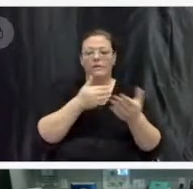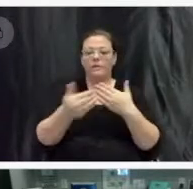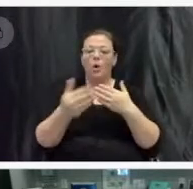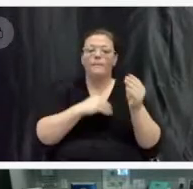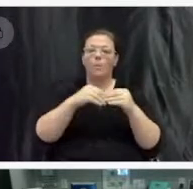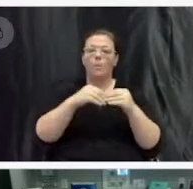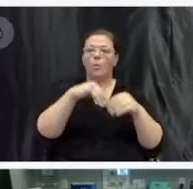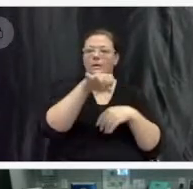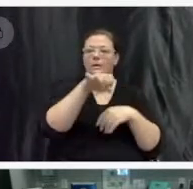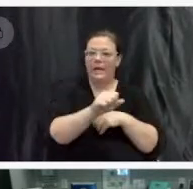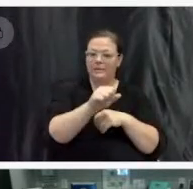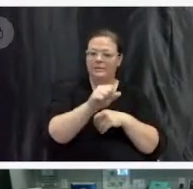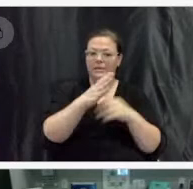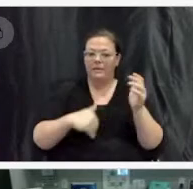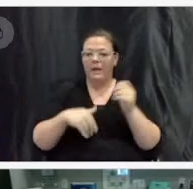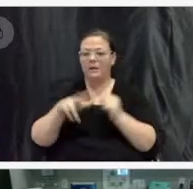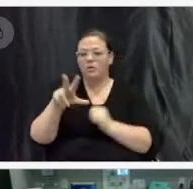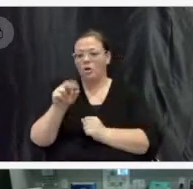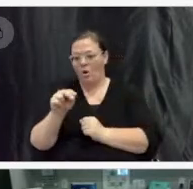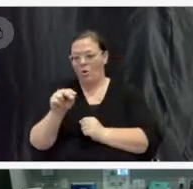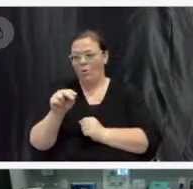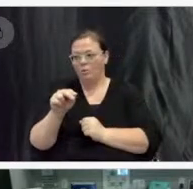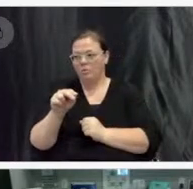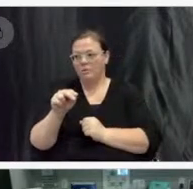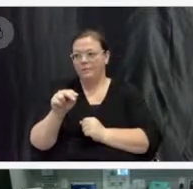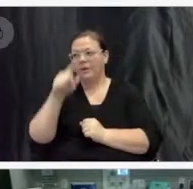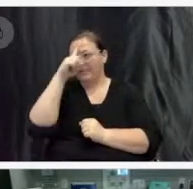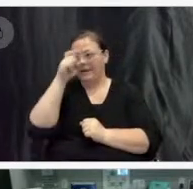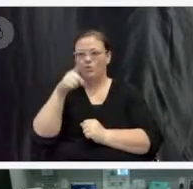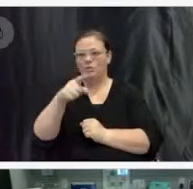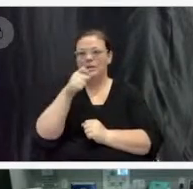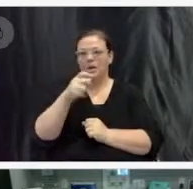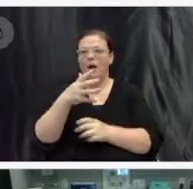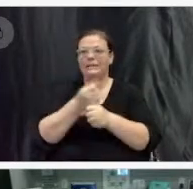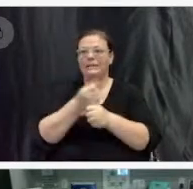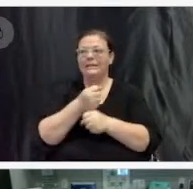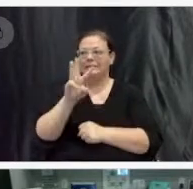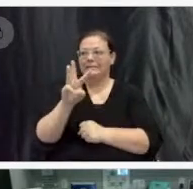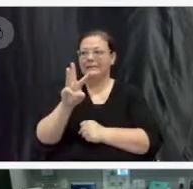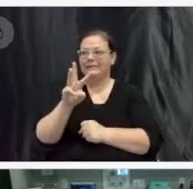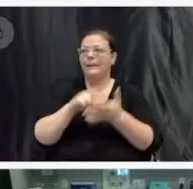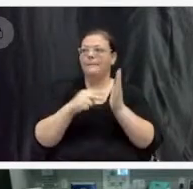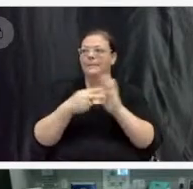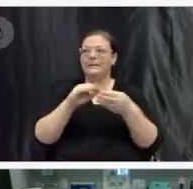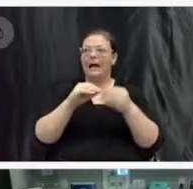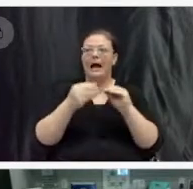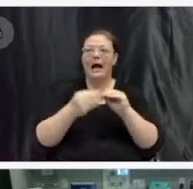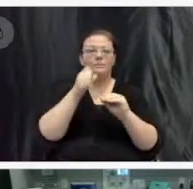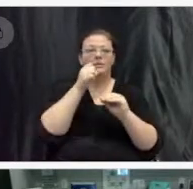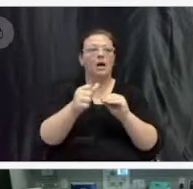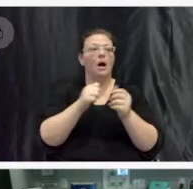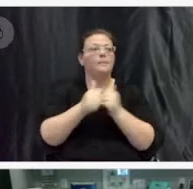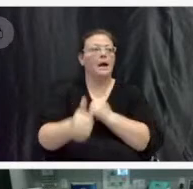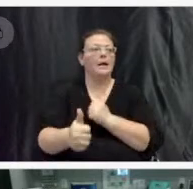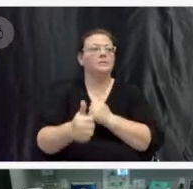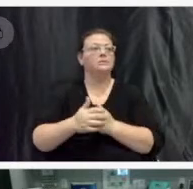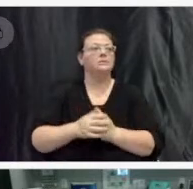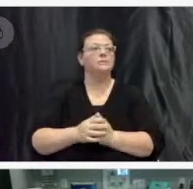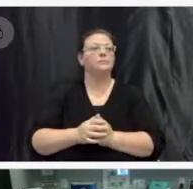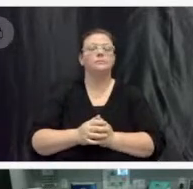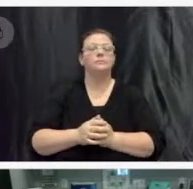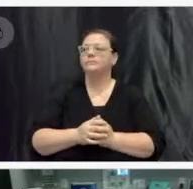more yeses than noes, since you did not reach the 6, the item does not pass.